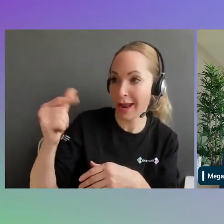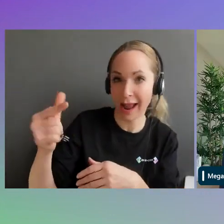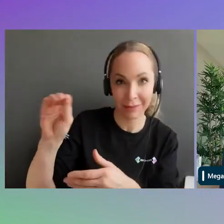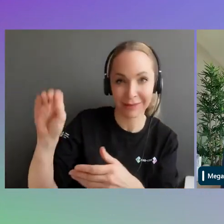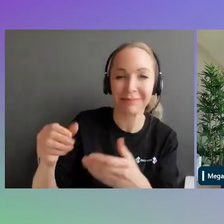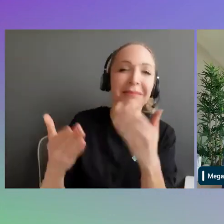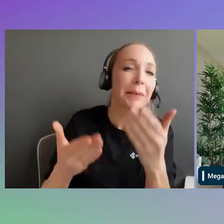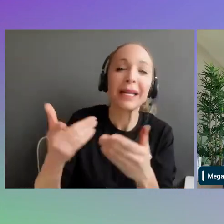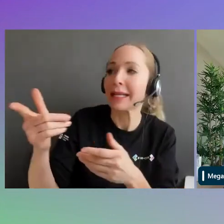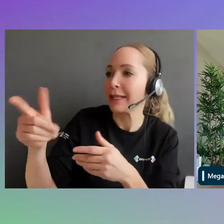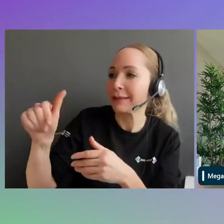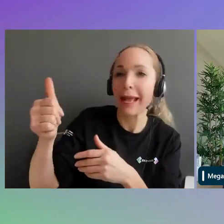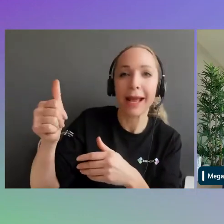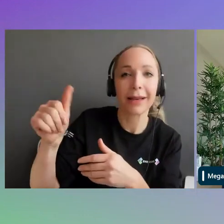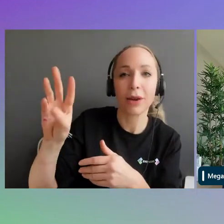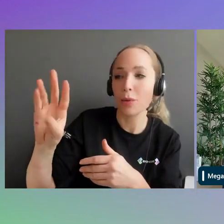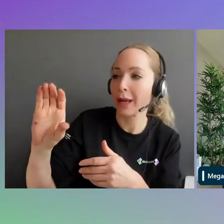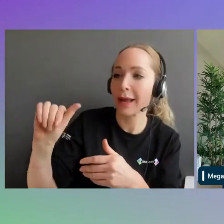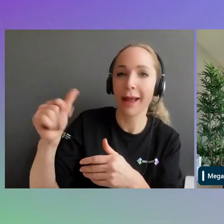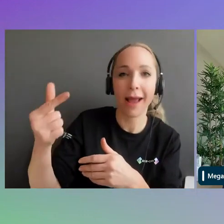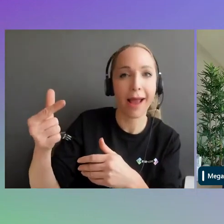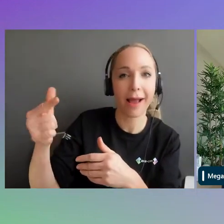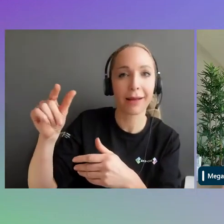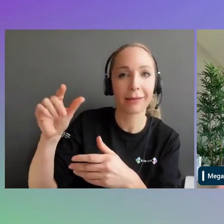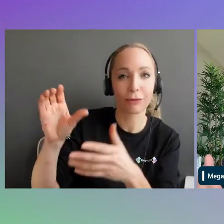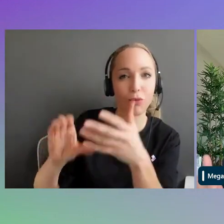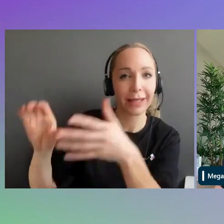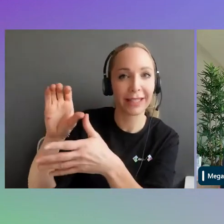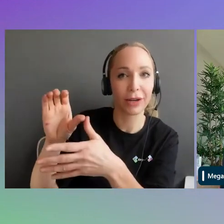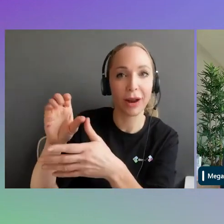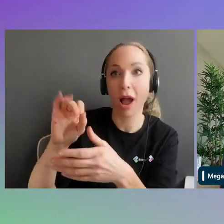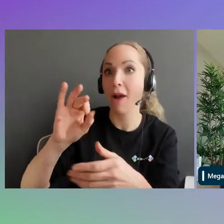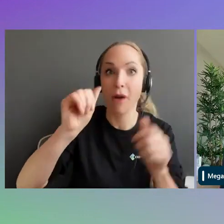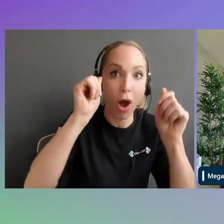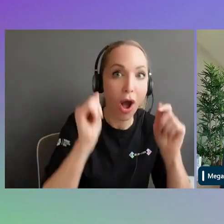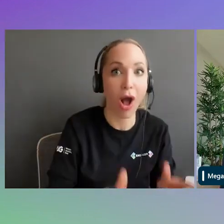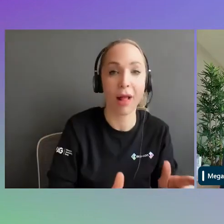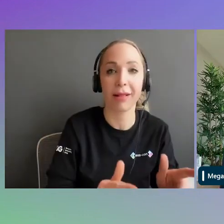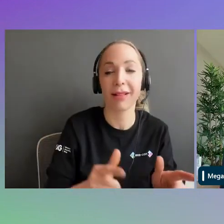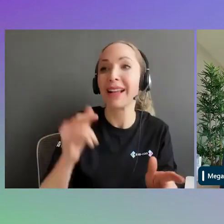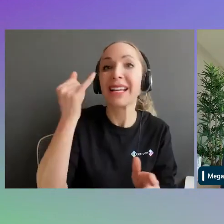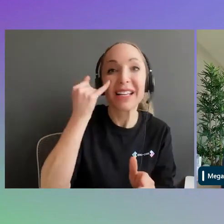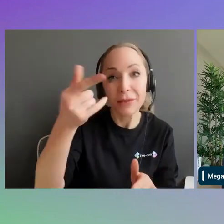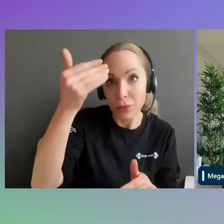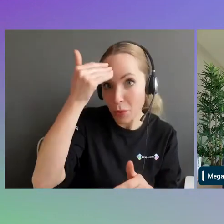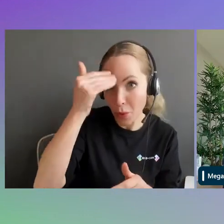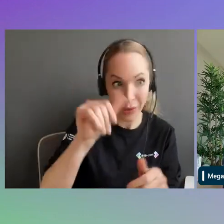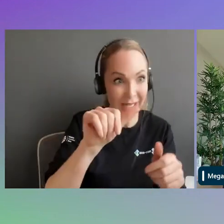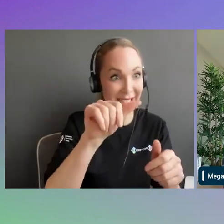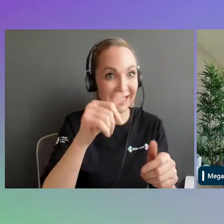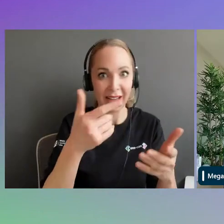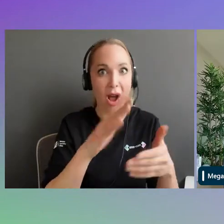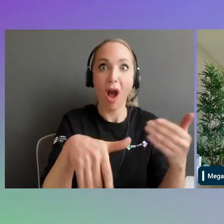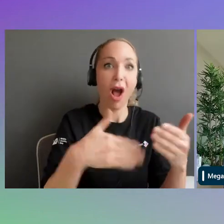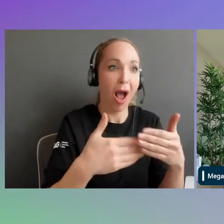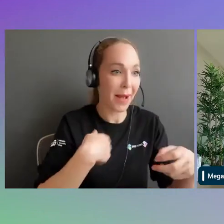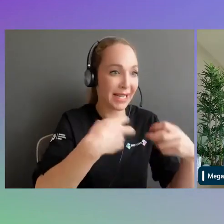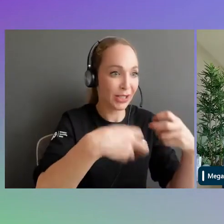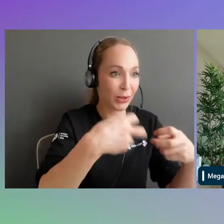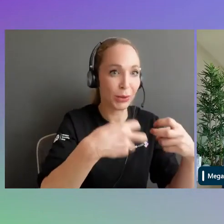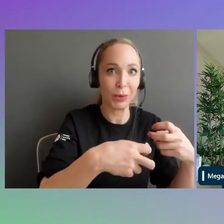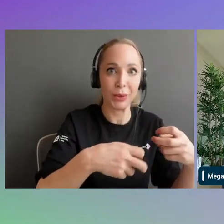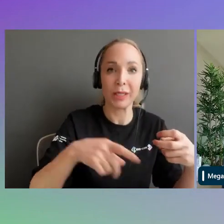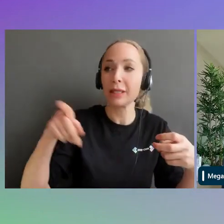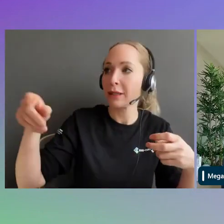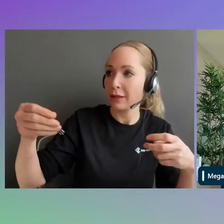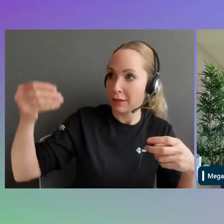WCAG criteria out of all of them, for example. So we really want to know that if most of my issues are in 10 WCAG criteria, I still want to know how many issues is the tool catching